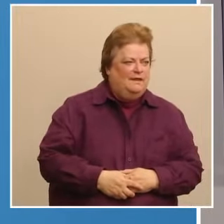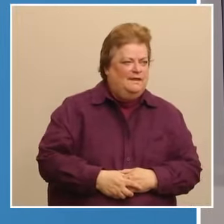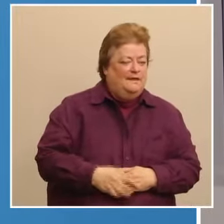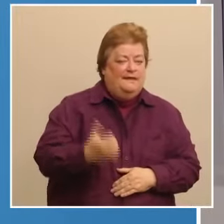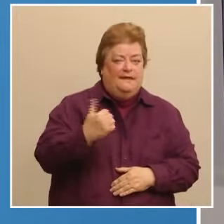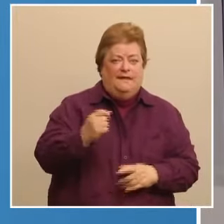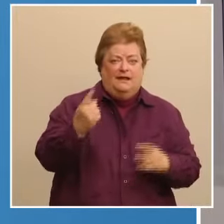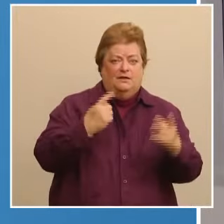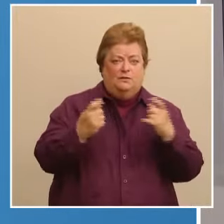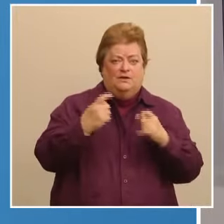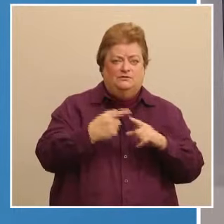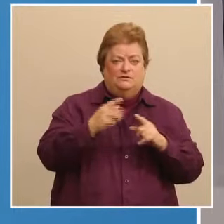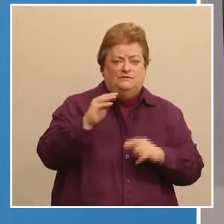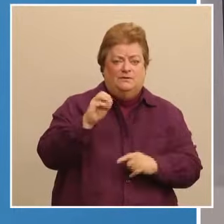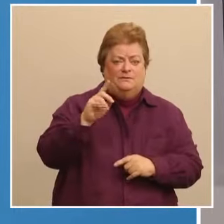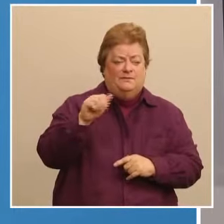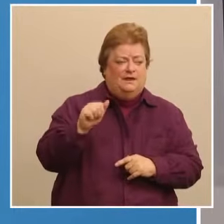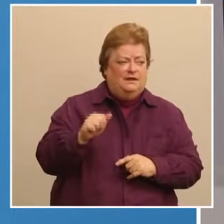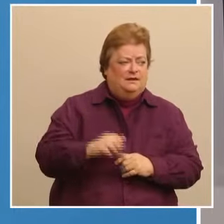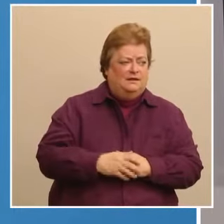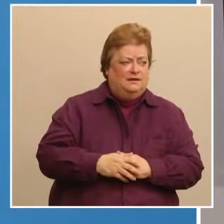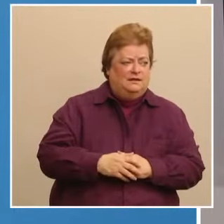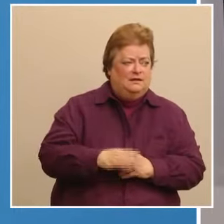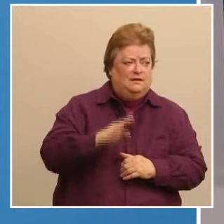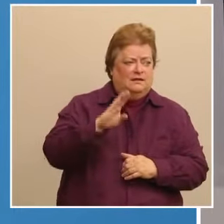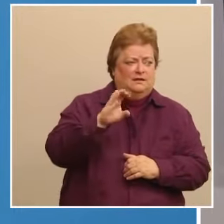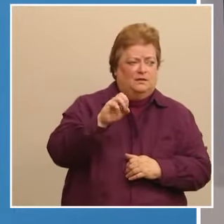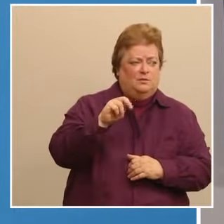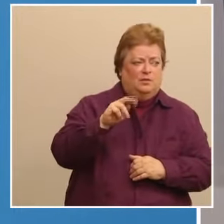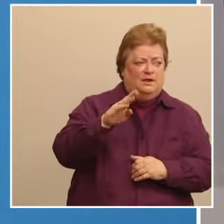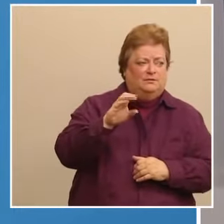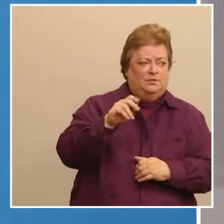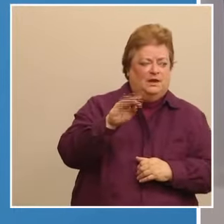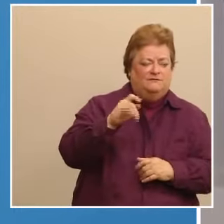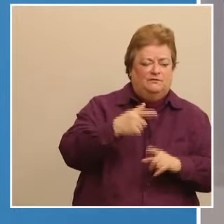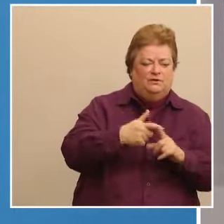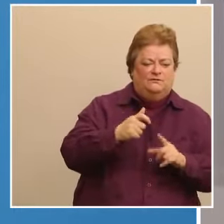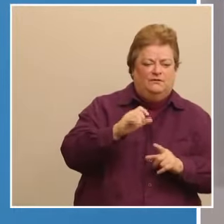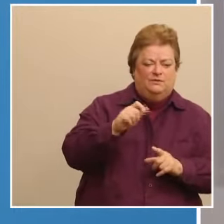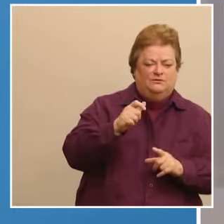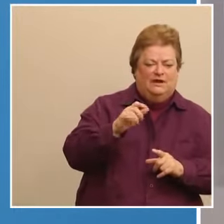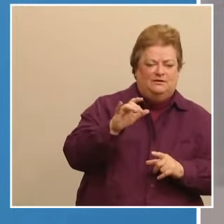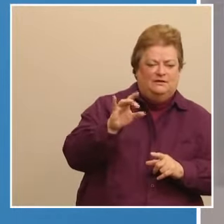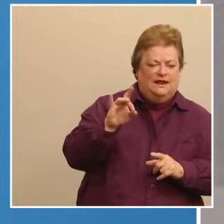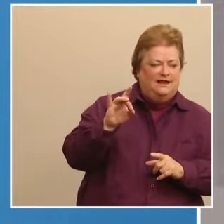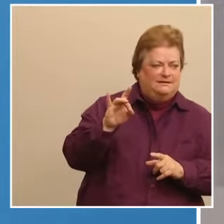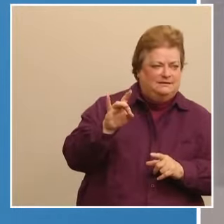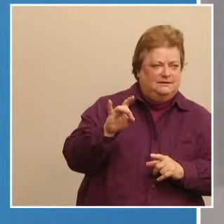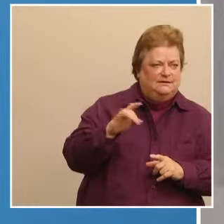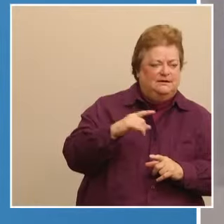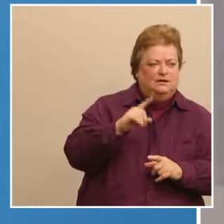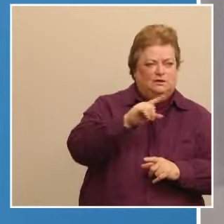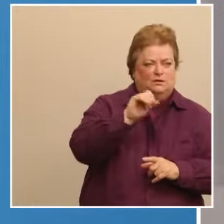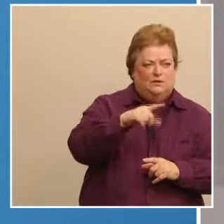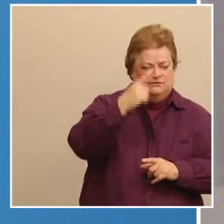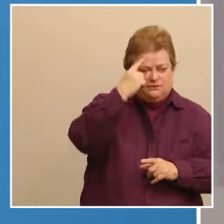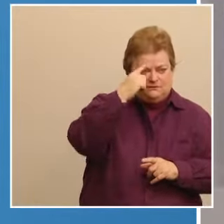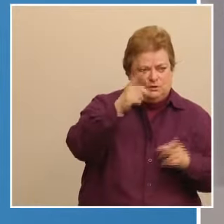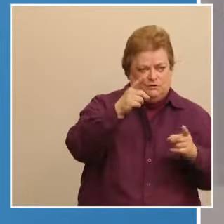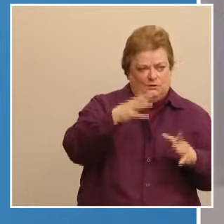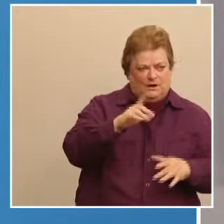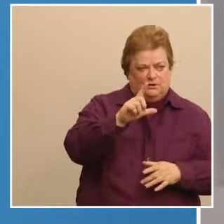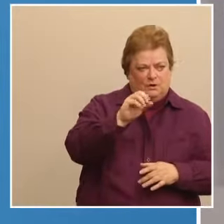Any questions from the media? Yeah, this is Brent with Channel 8. I have a couple questions for Director Lopez, please. She'll be right here. Thank